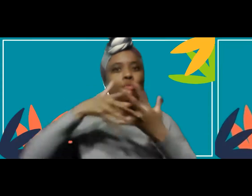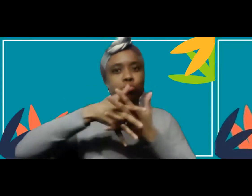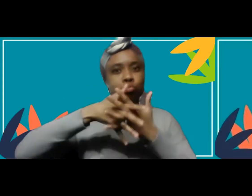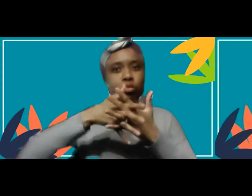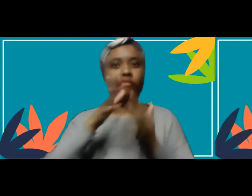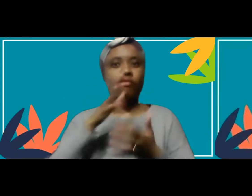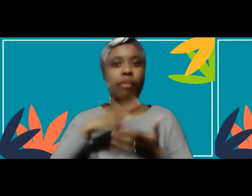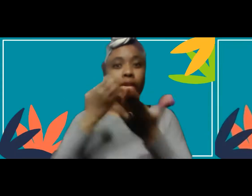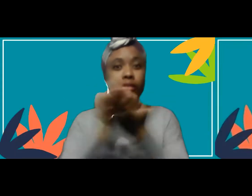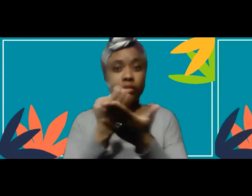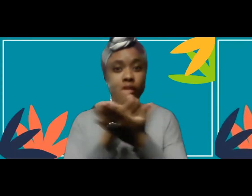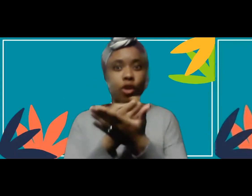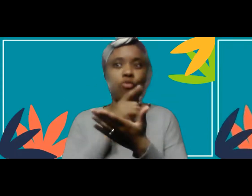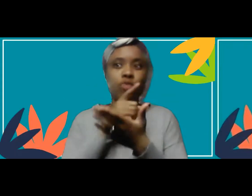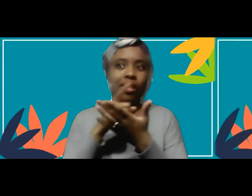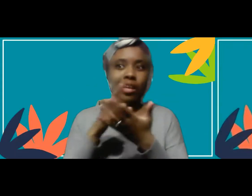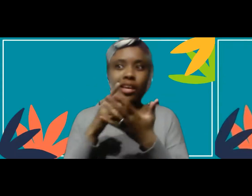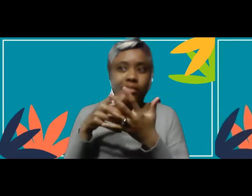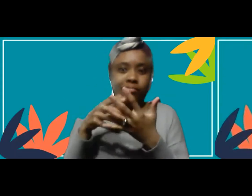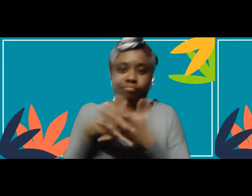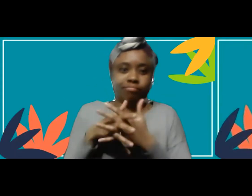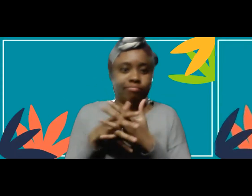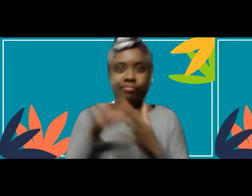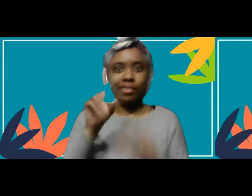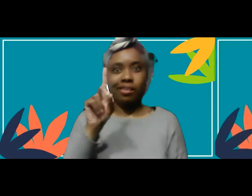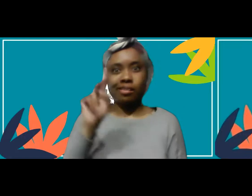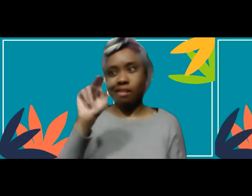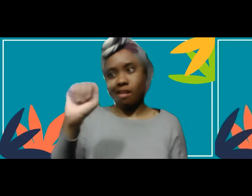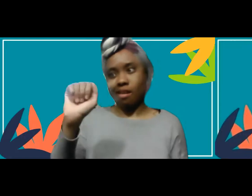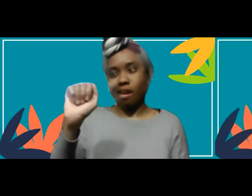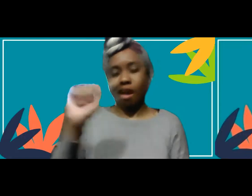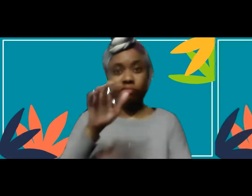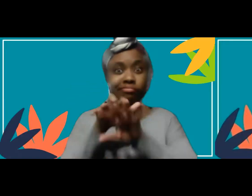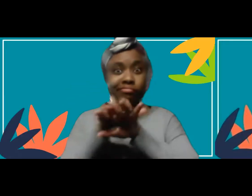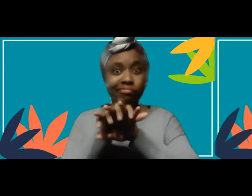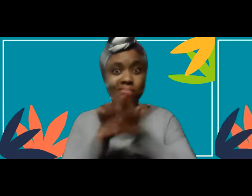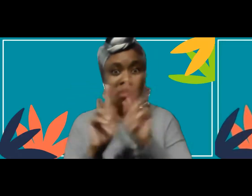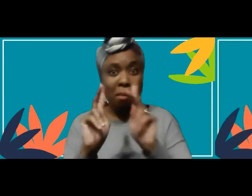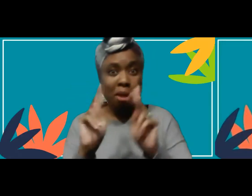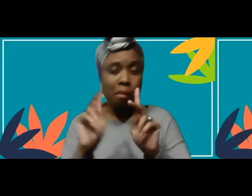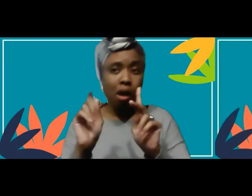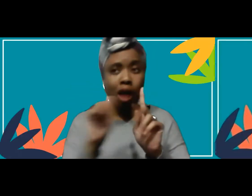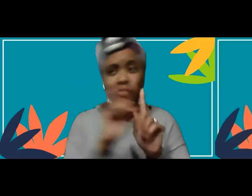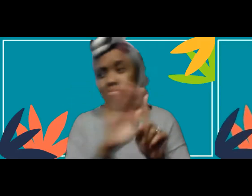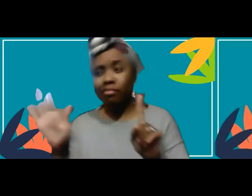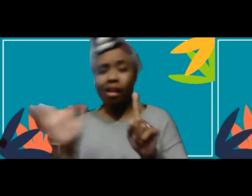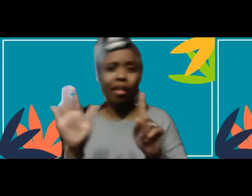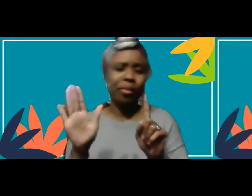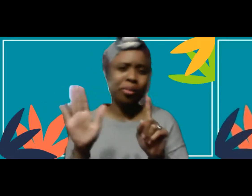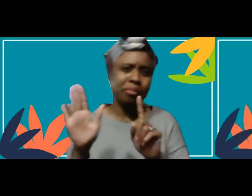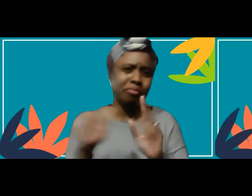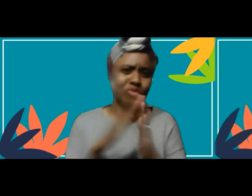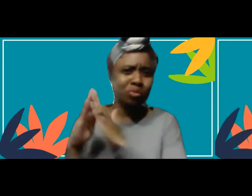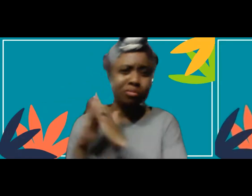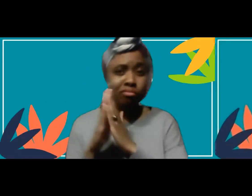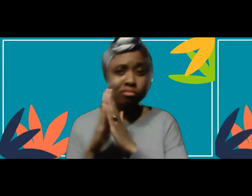built into our DNA as people, as Indigenous people and others. It's familiar to us, right?